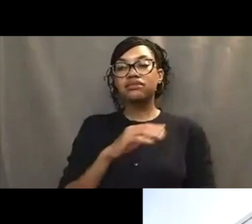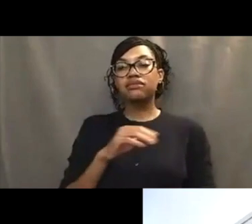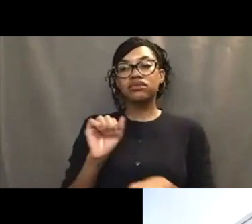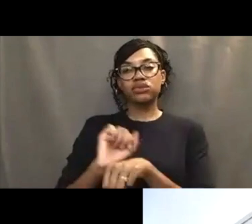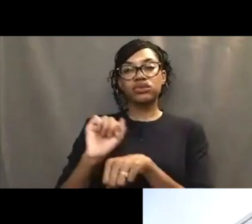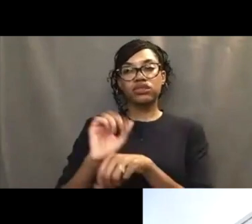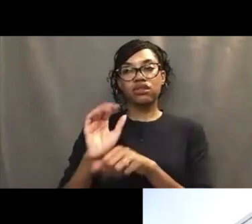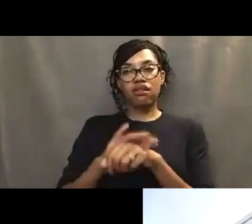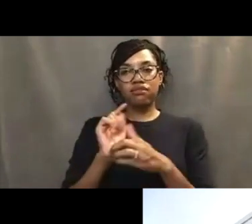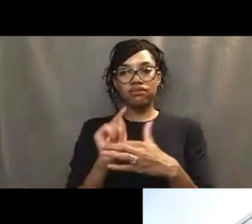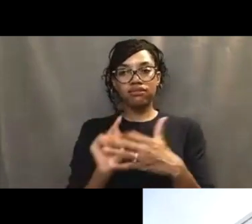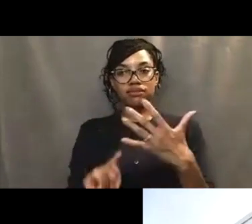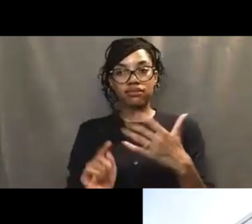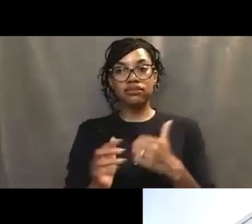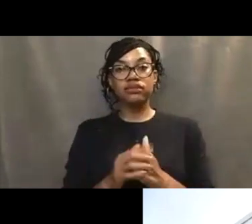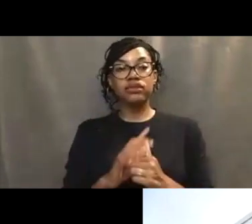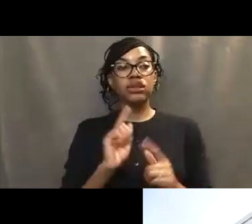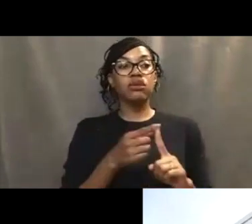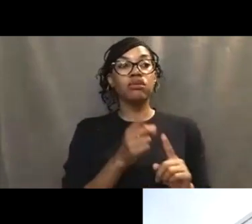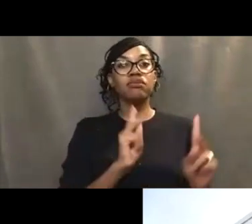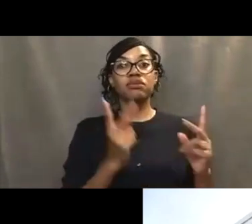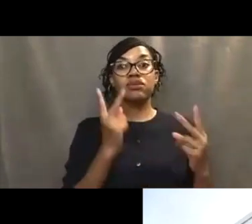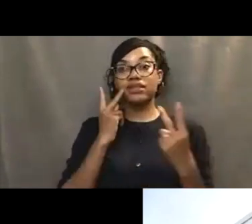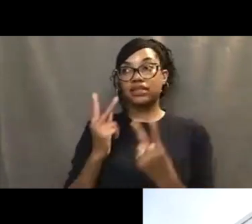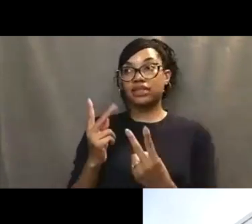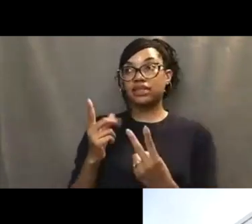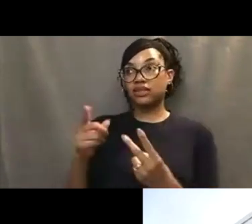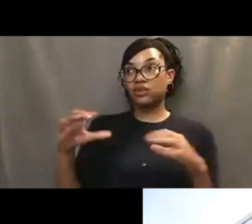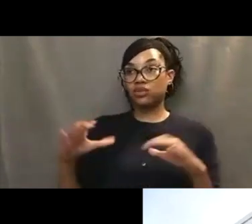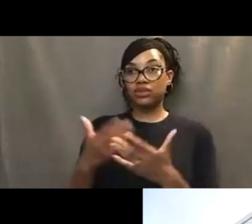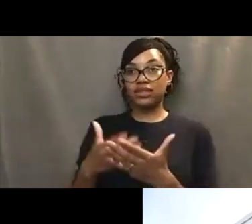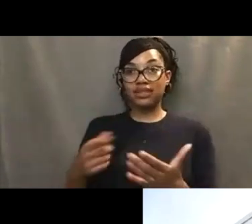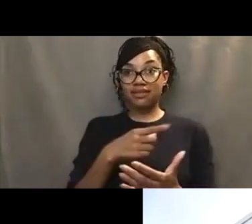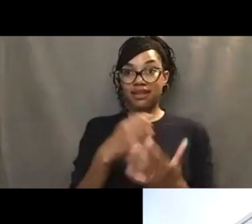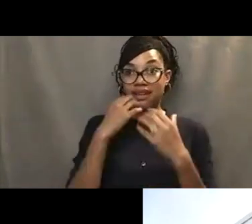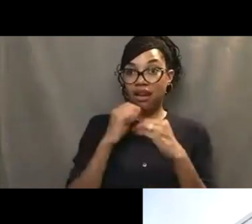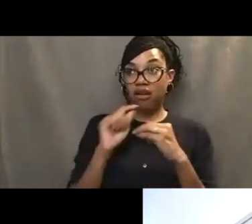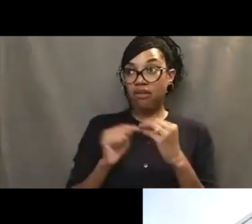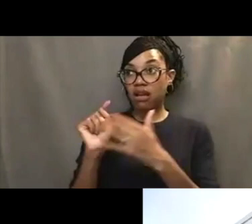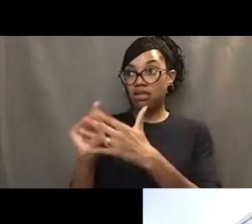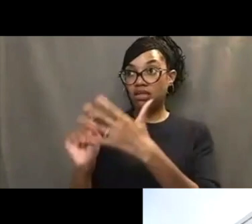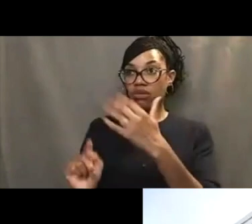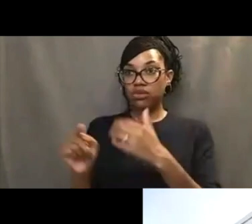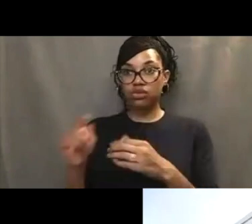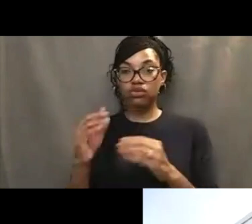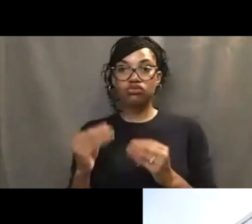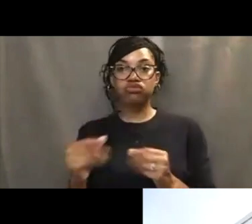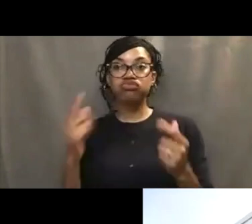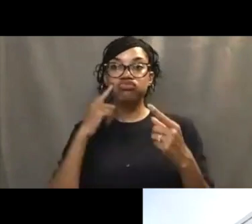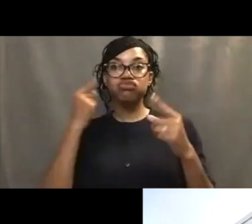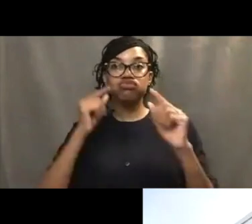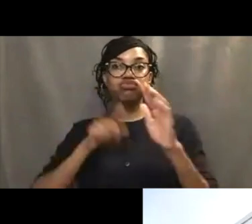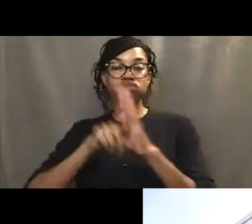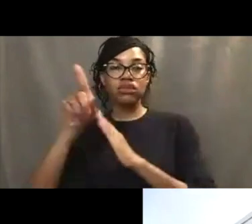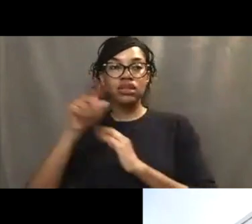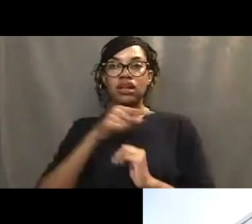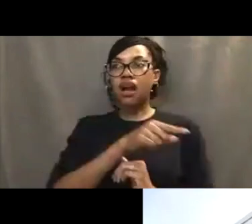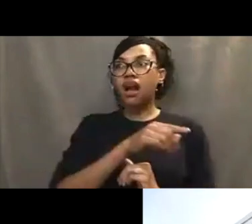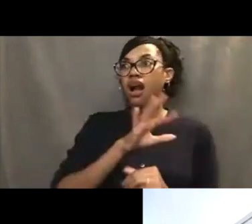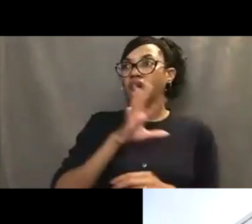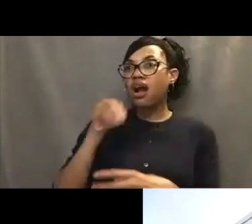you doing something they care about. So, you know, that brings people in when they see you doing the